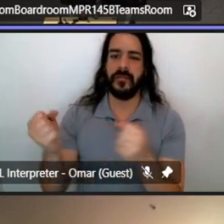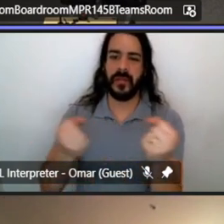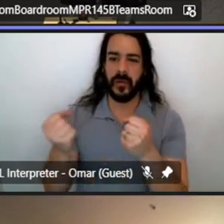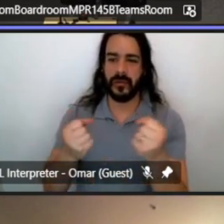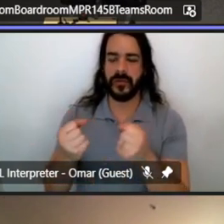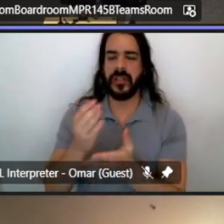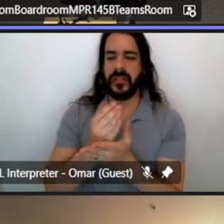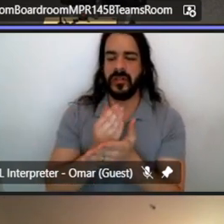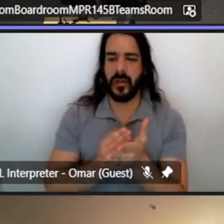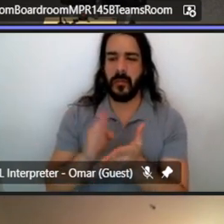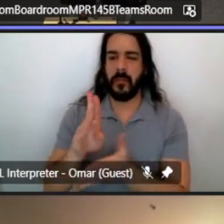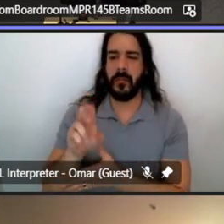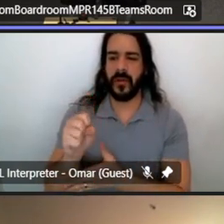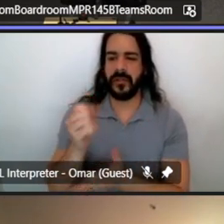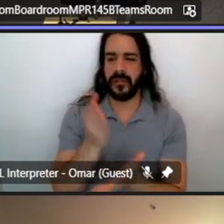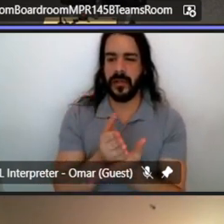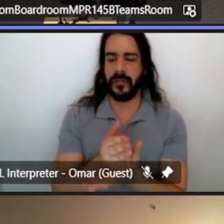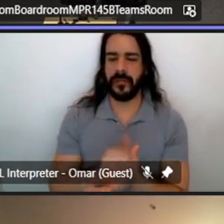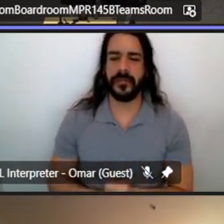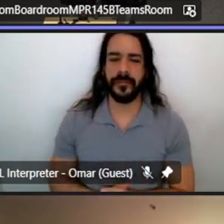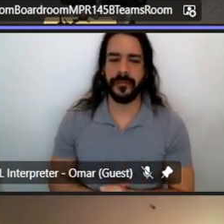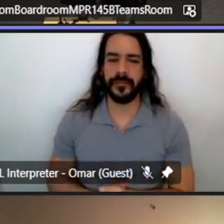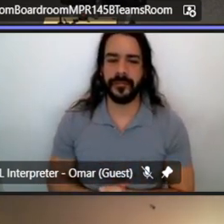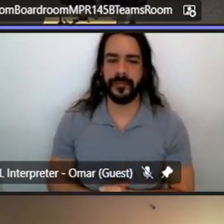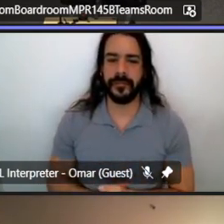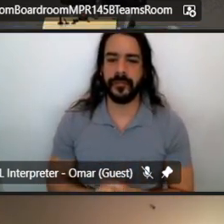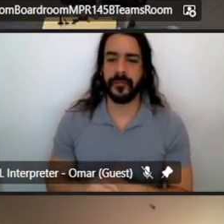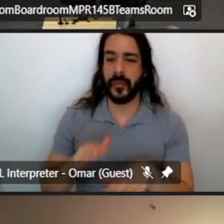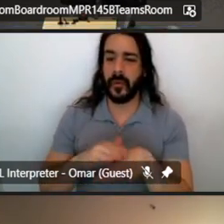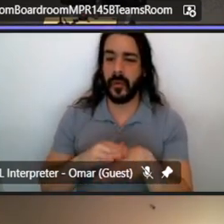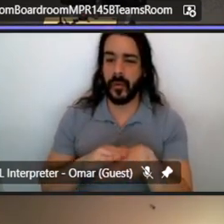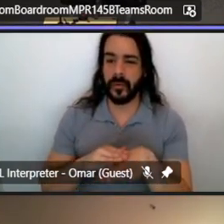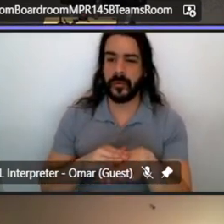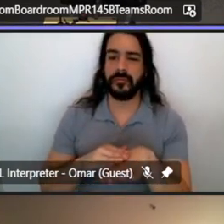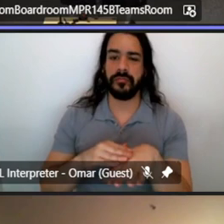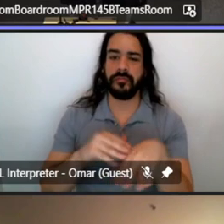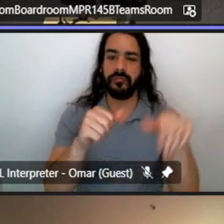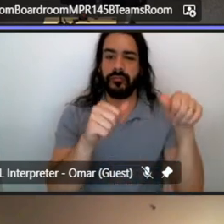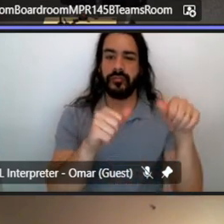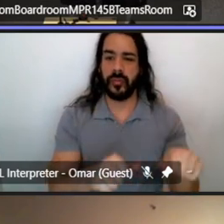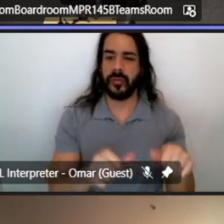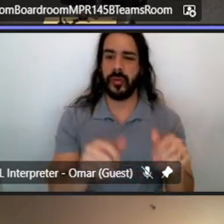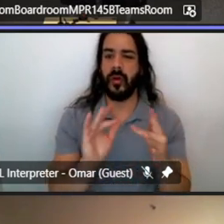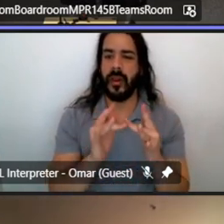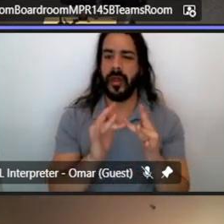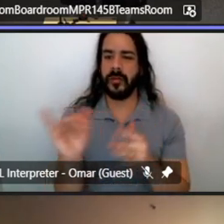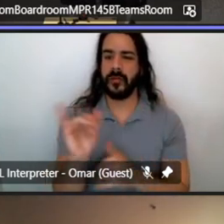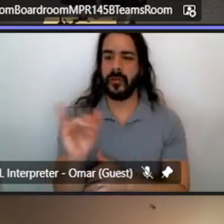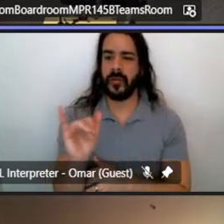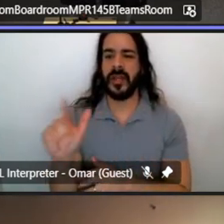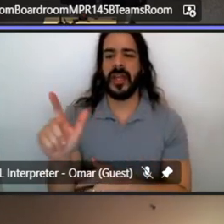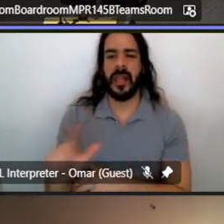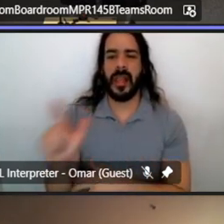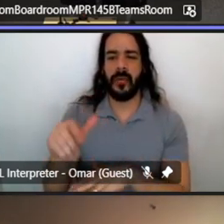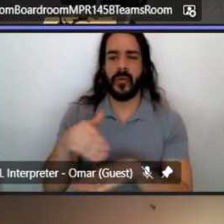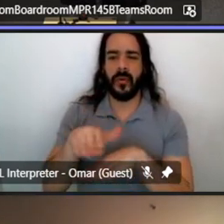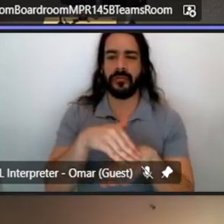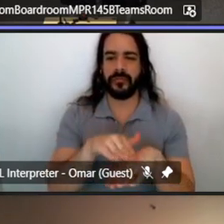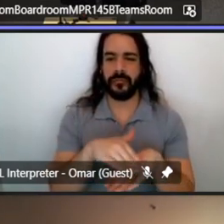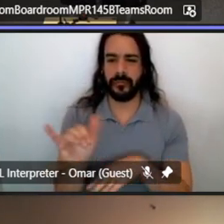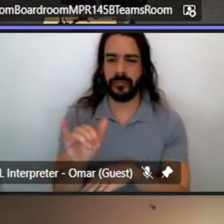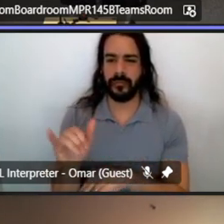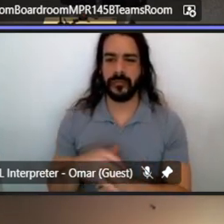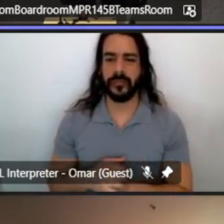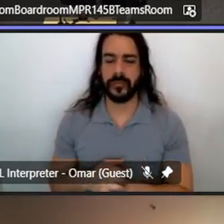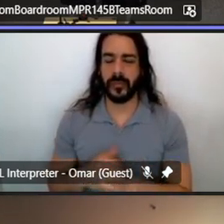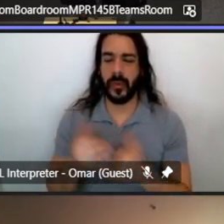stops. Notice was also made online and sent to area libraries. We're looking forward